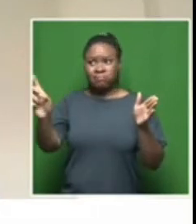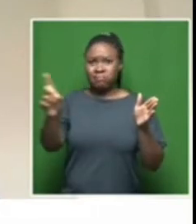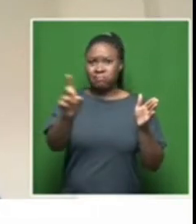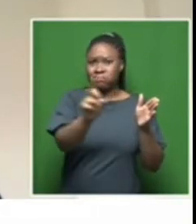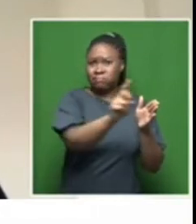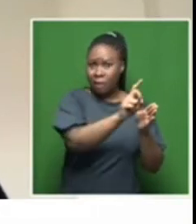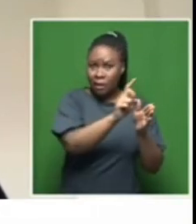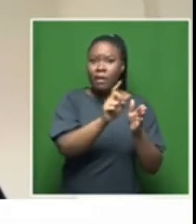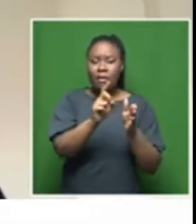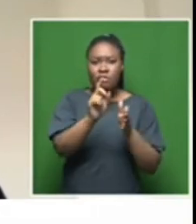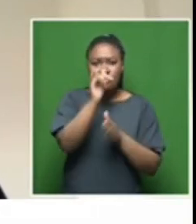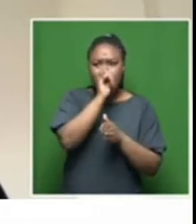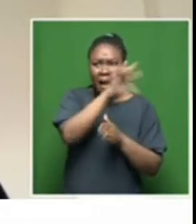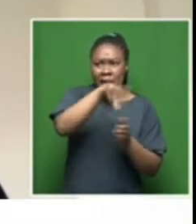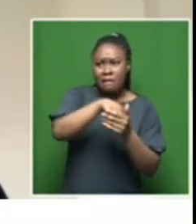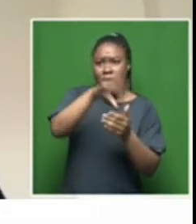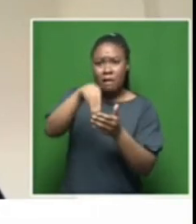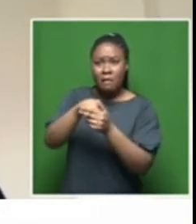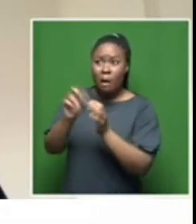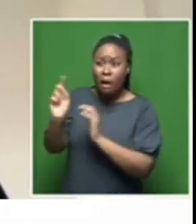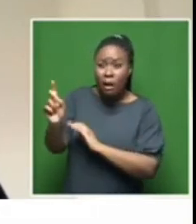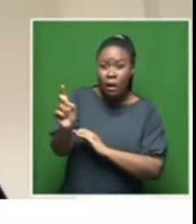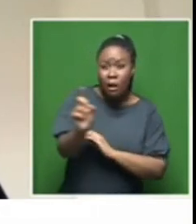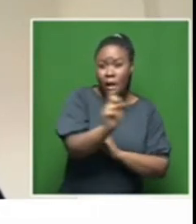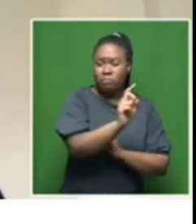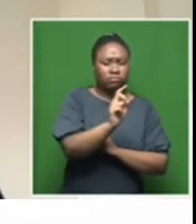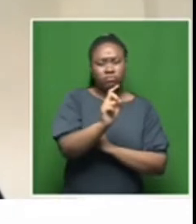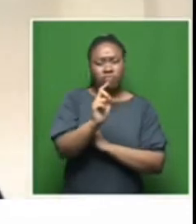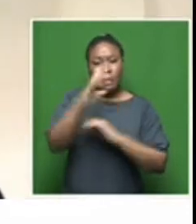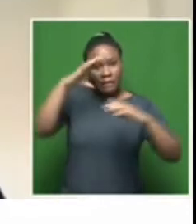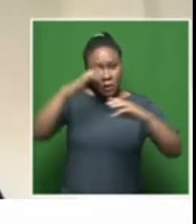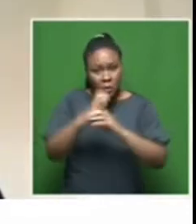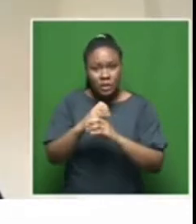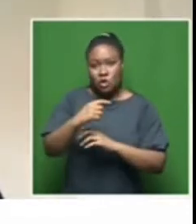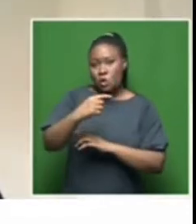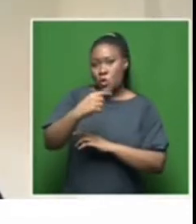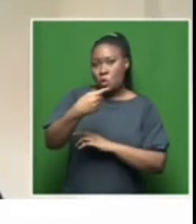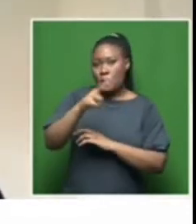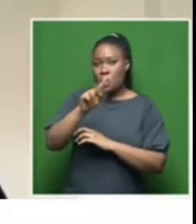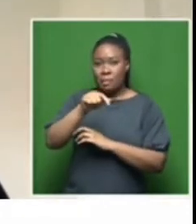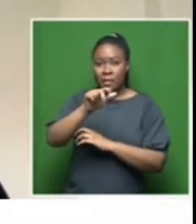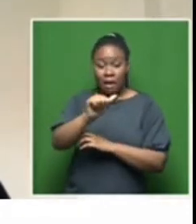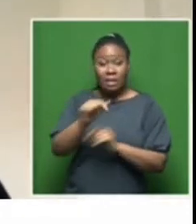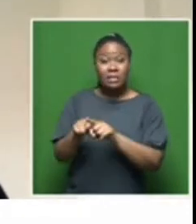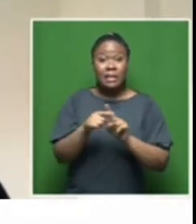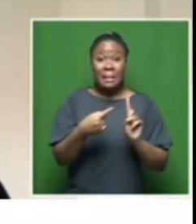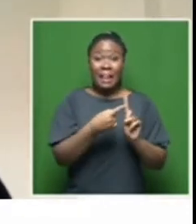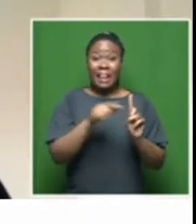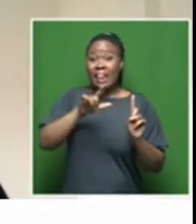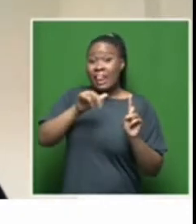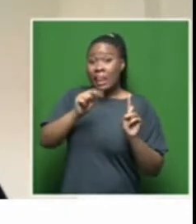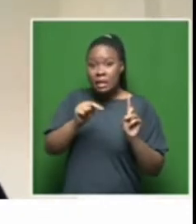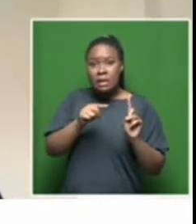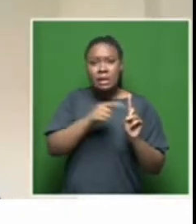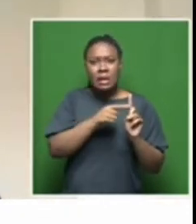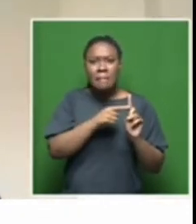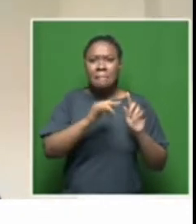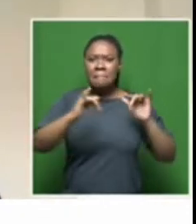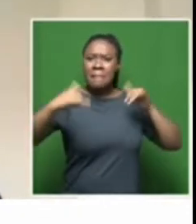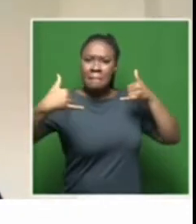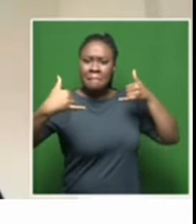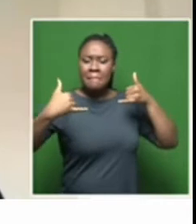Brown, you see that, I mean, Lynn Brown was getting phone calls from the Buddhas even as some of the boards were